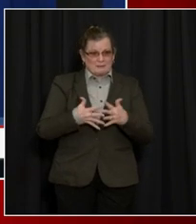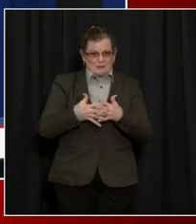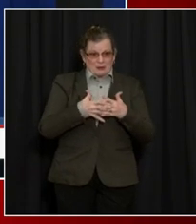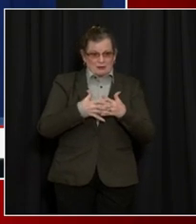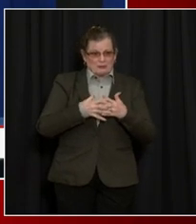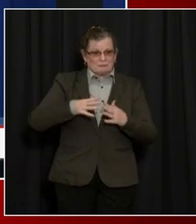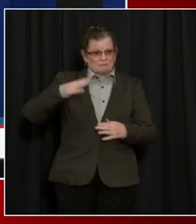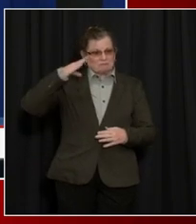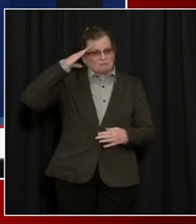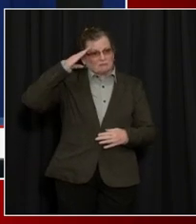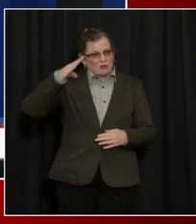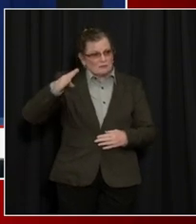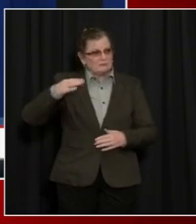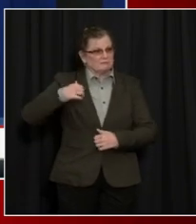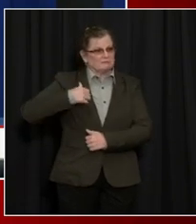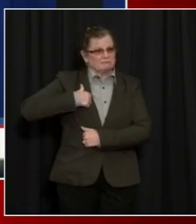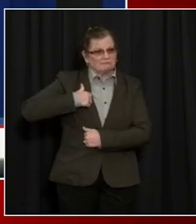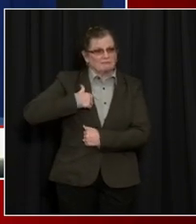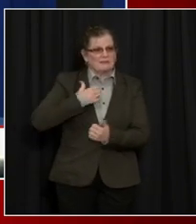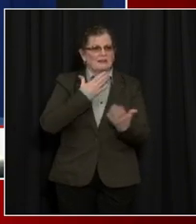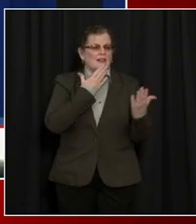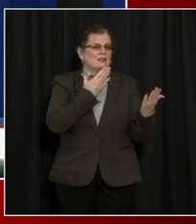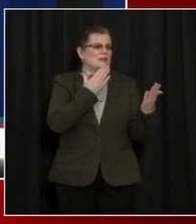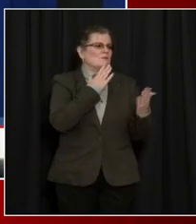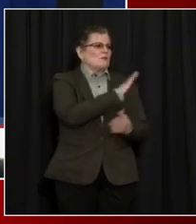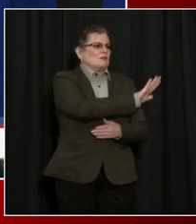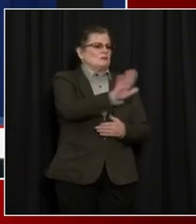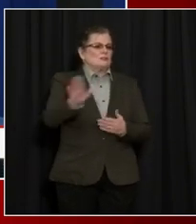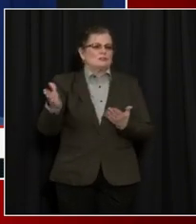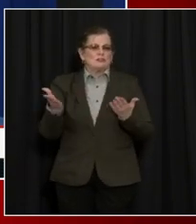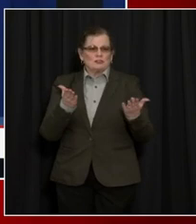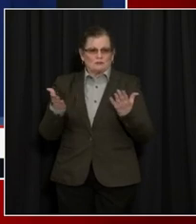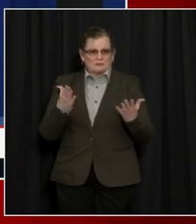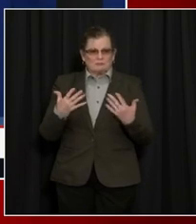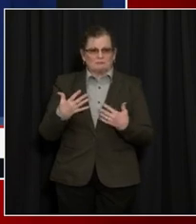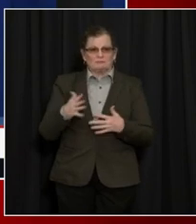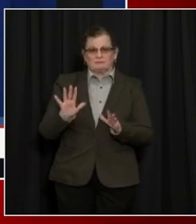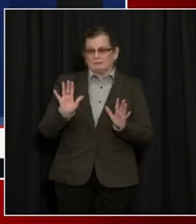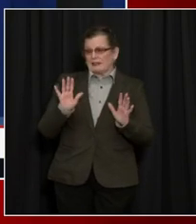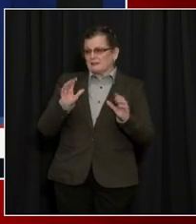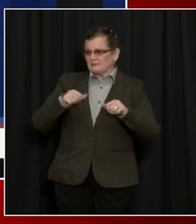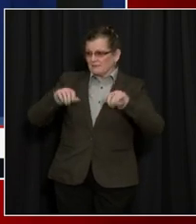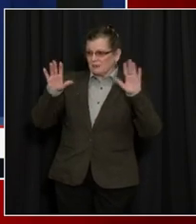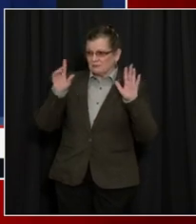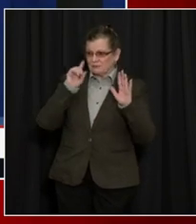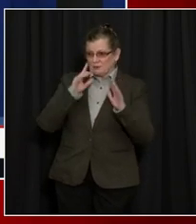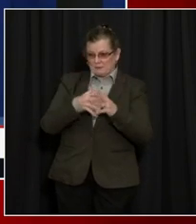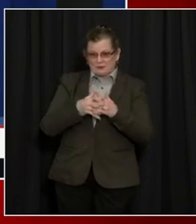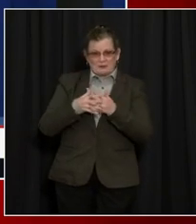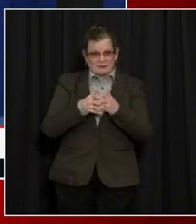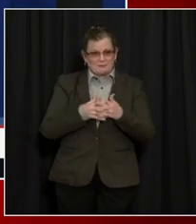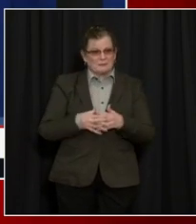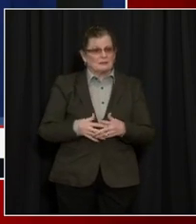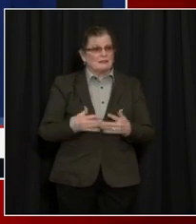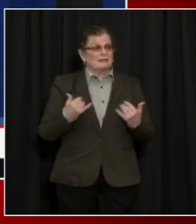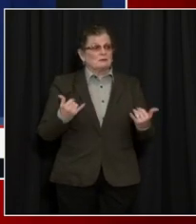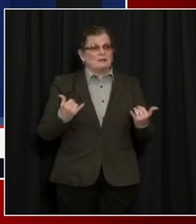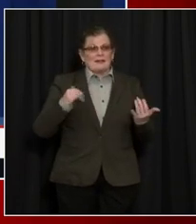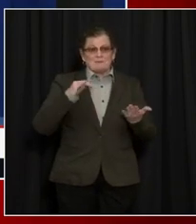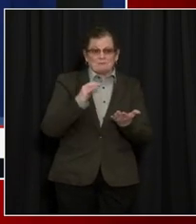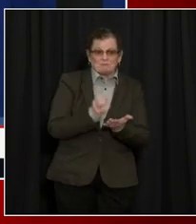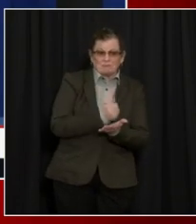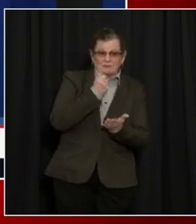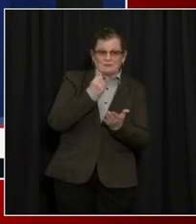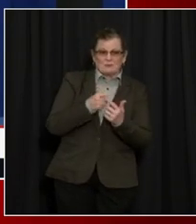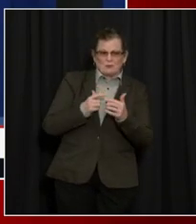and give thanks for their service and their sacrifice. Today is an opportunity for me to brief you all on crime trends and several